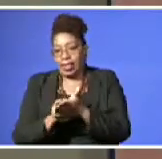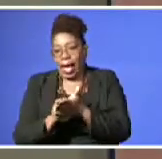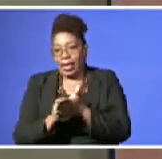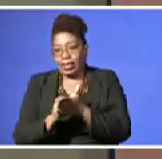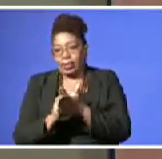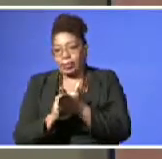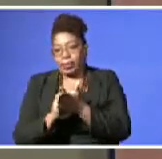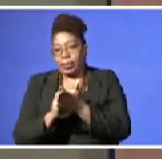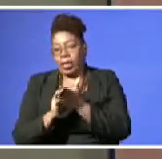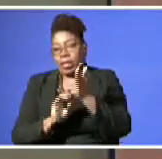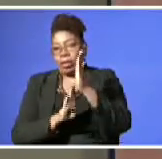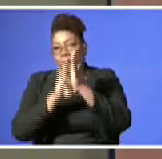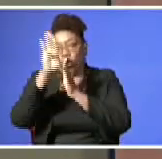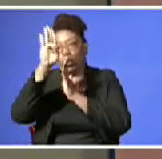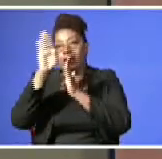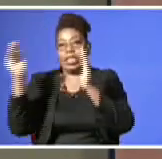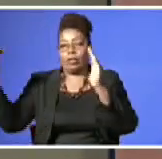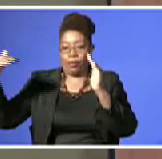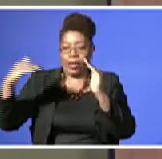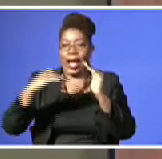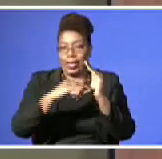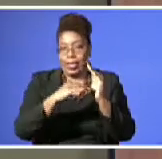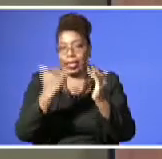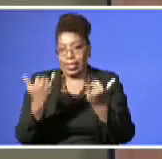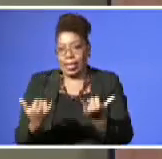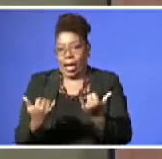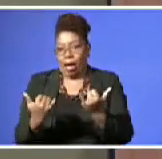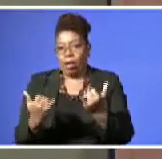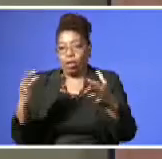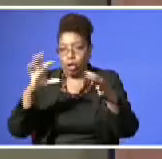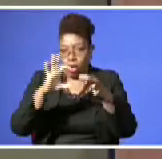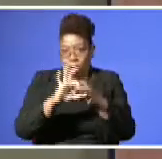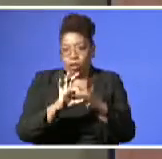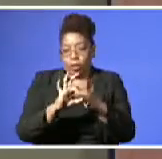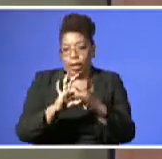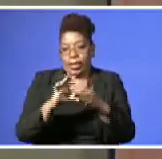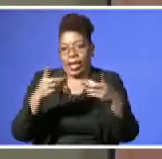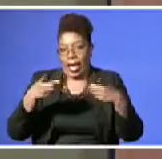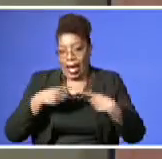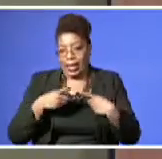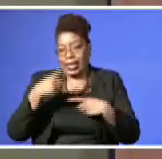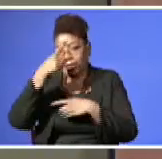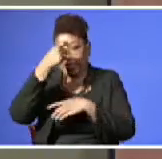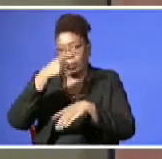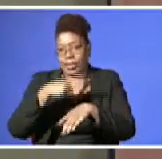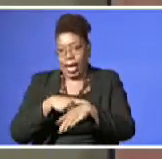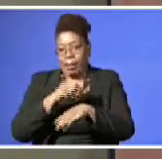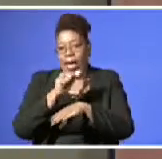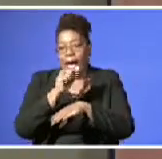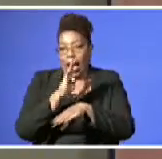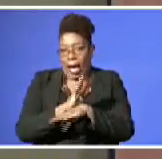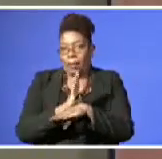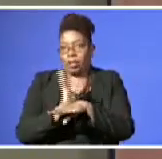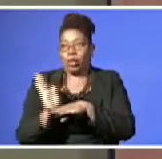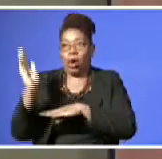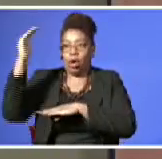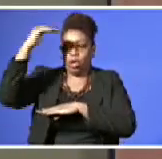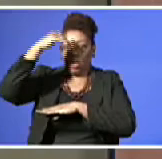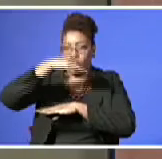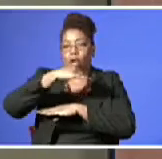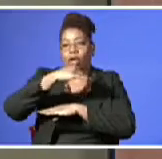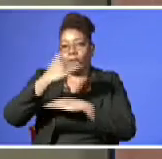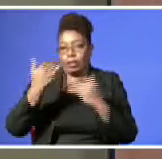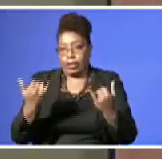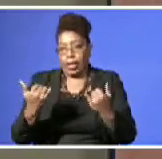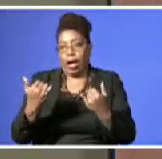flattening of the COVID-19 curve in Grand Bahama to the lockdowns implemented in the summer. Abaco's curve leveled off, although health